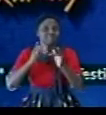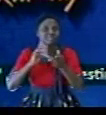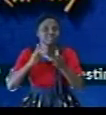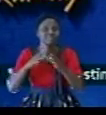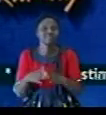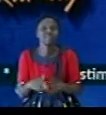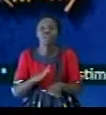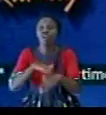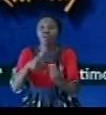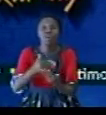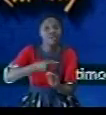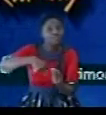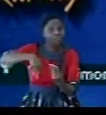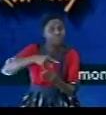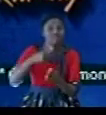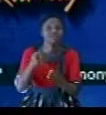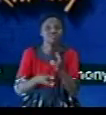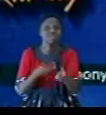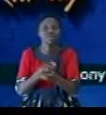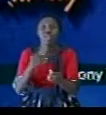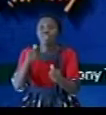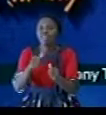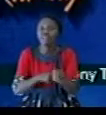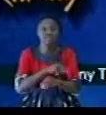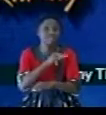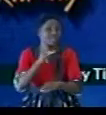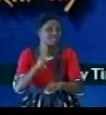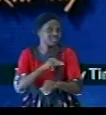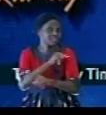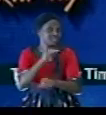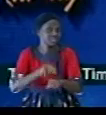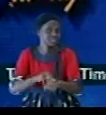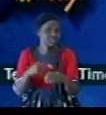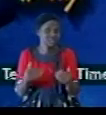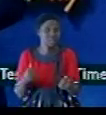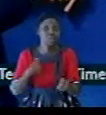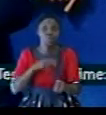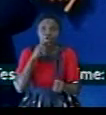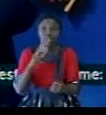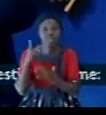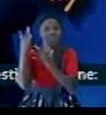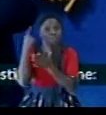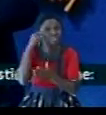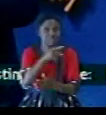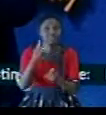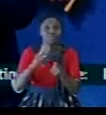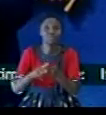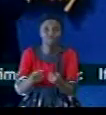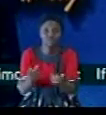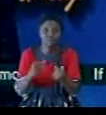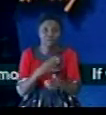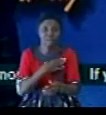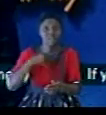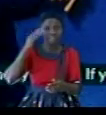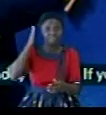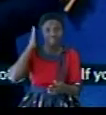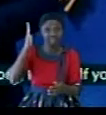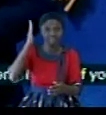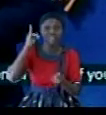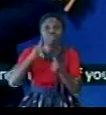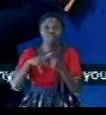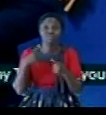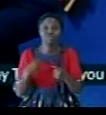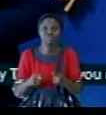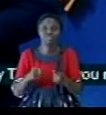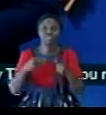all over the world, every nation now. We're waiting for you to testify to the triumphant power of the